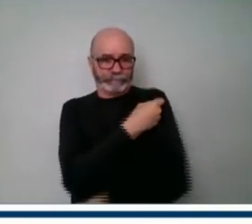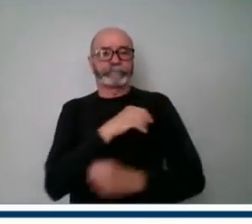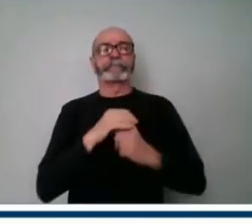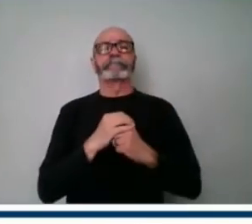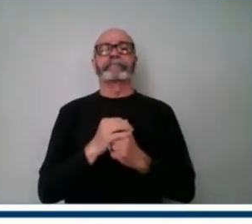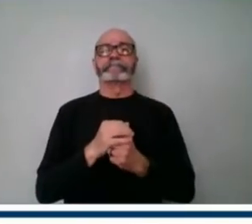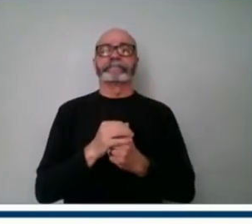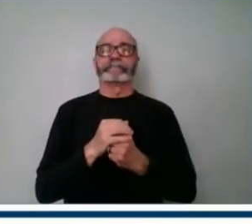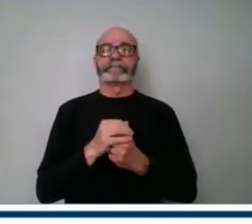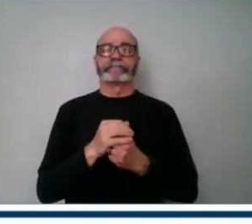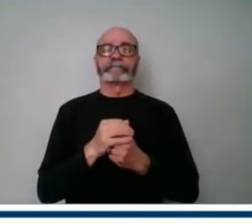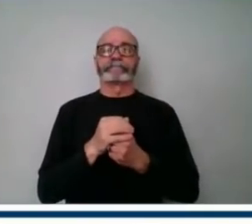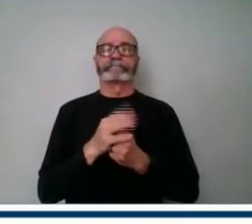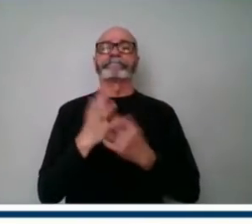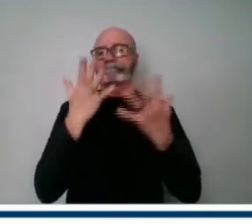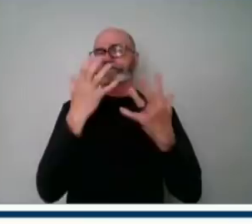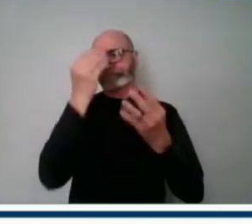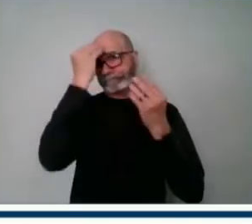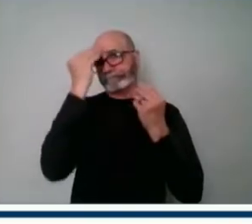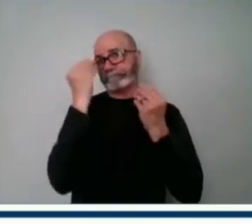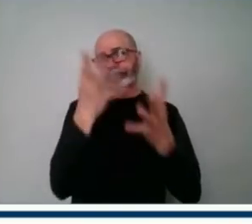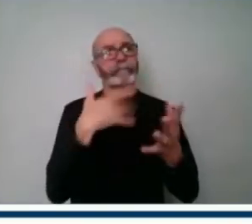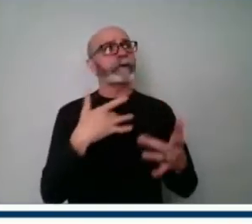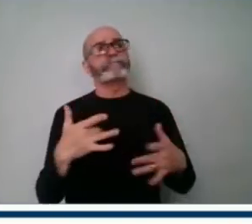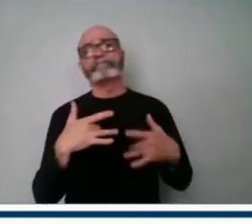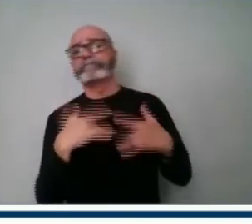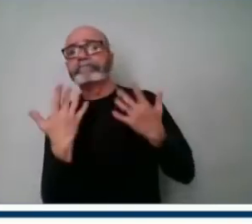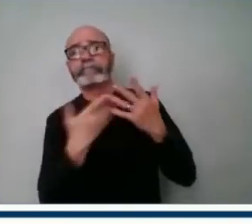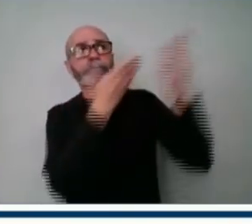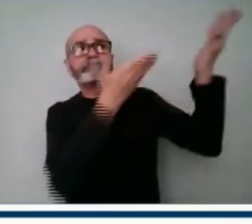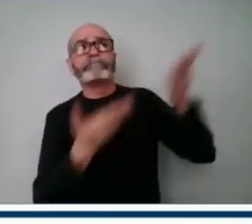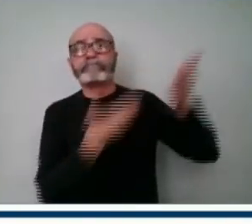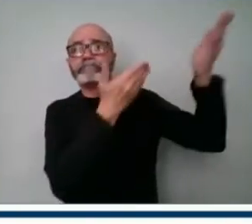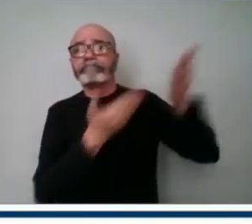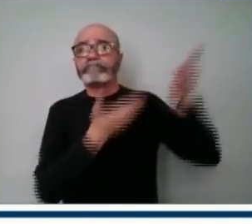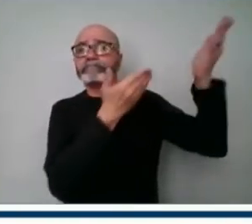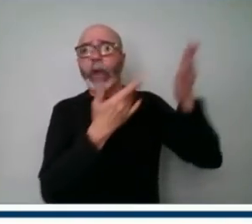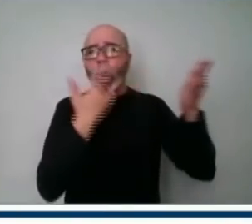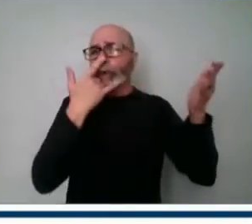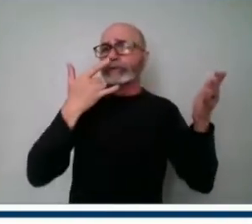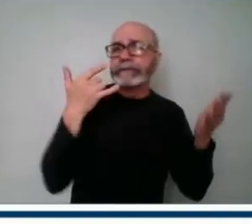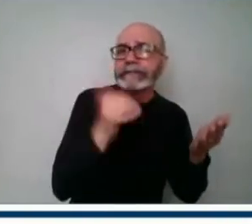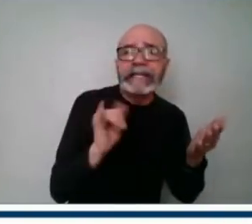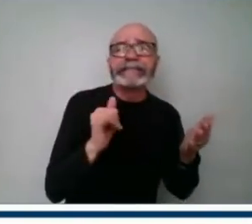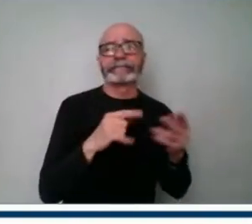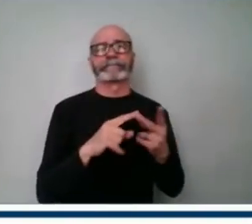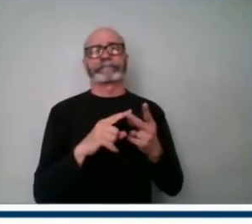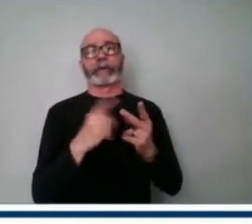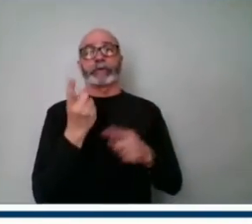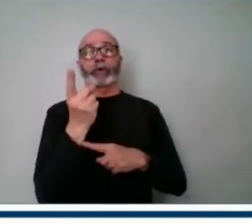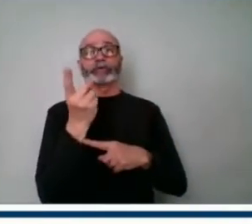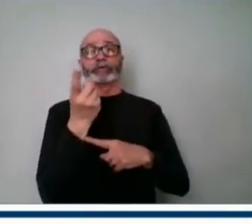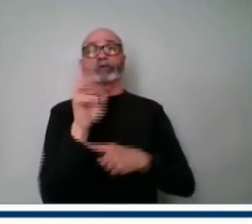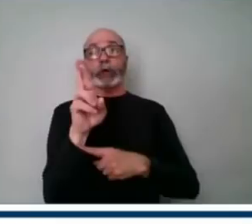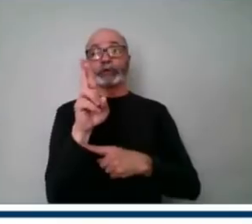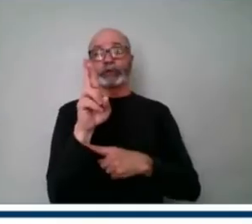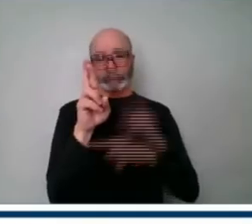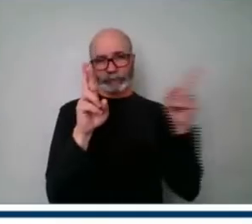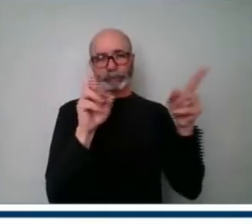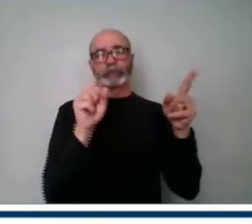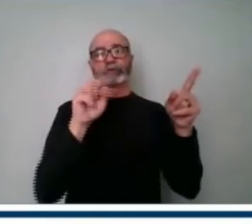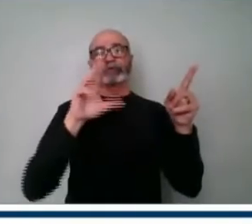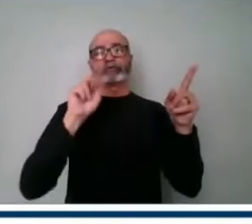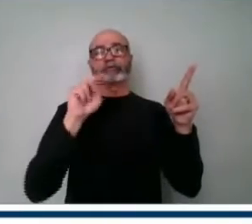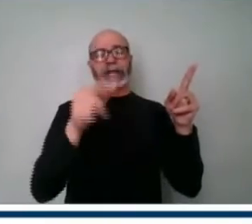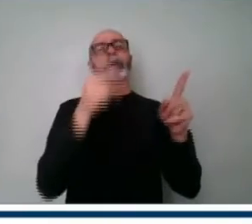vaccine rollout and what the next few months will look like. Dr. Strang will host a technical briefing for media beforehand. But